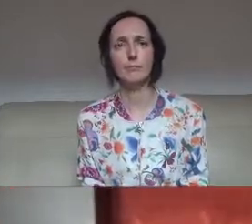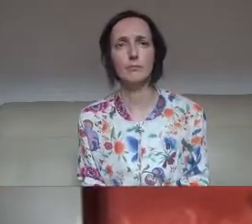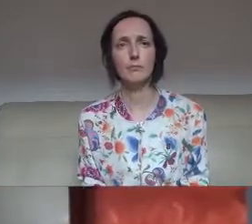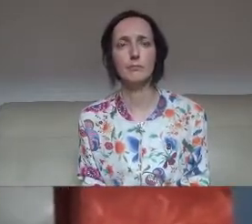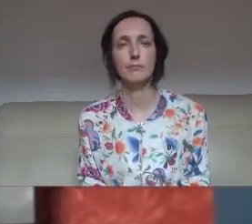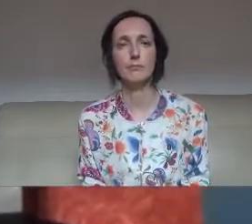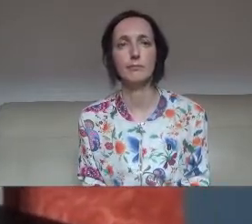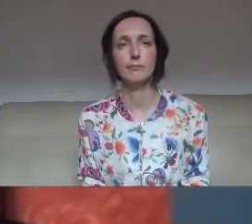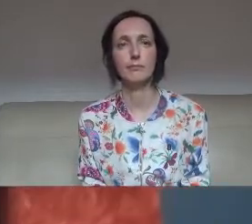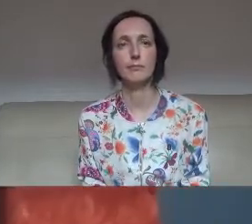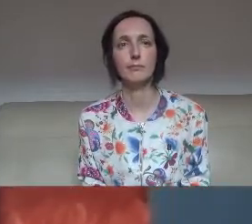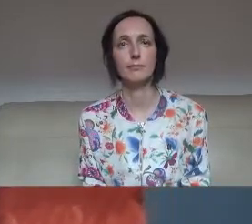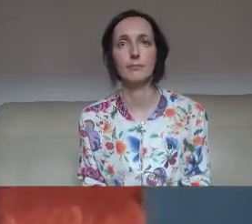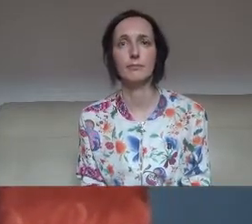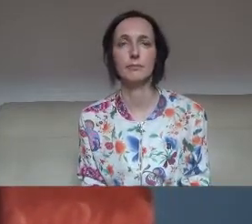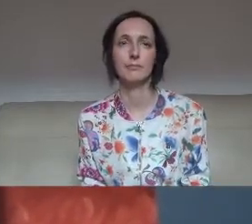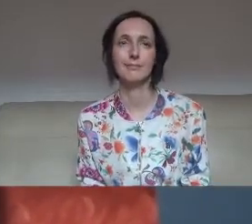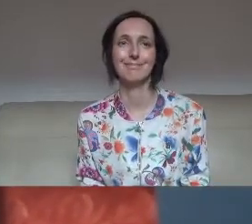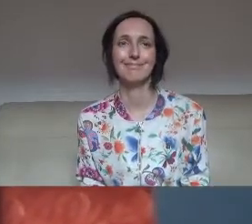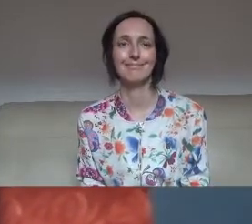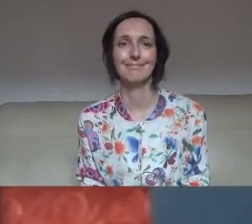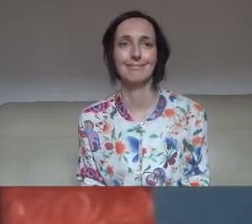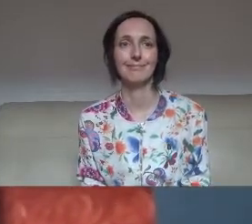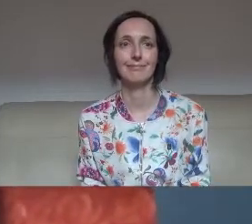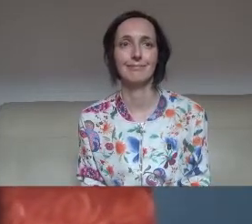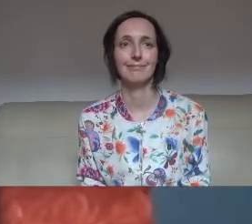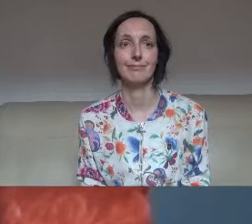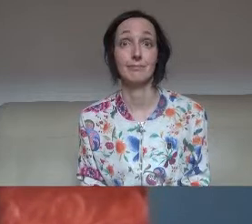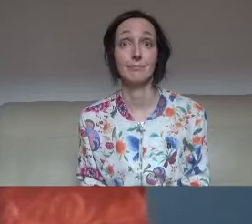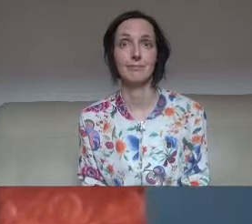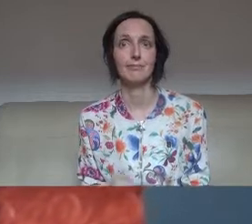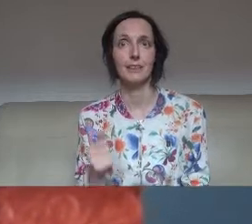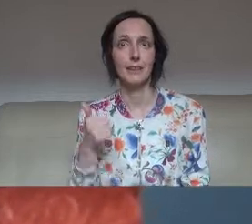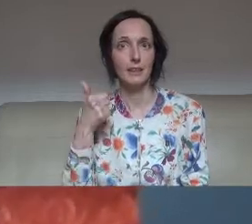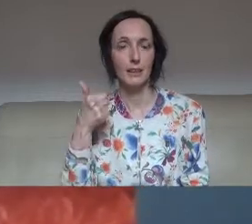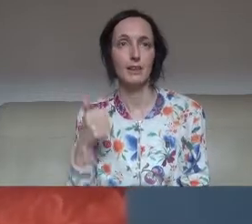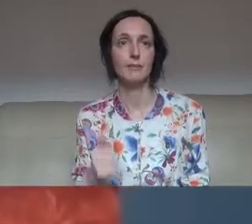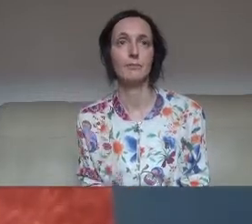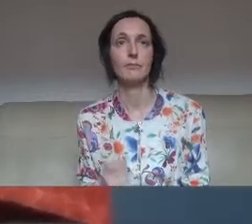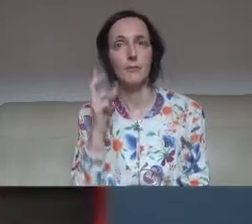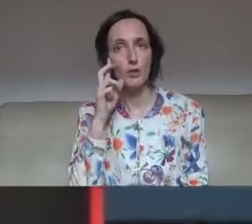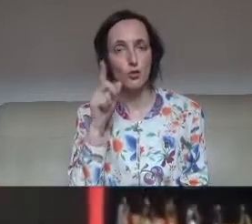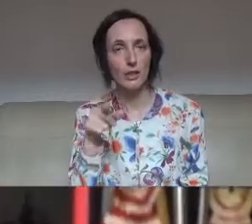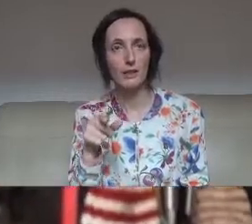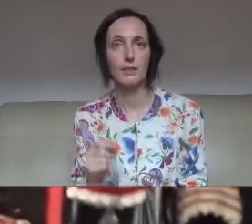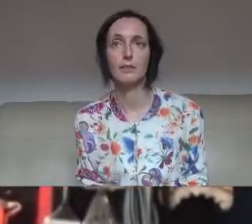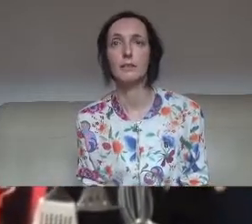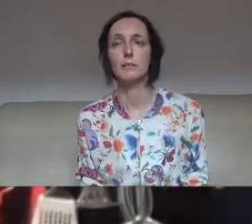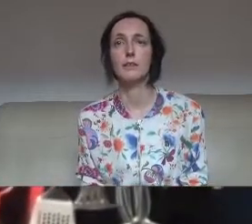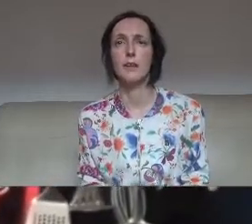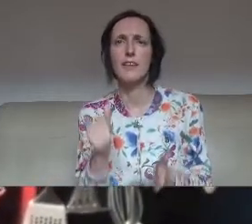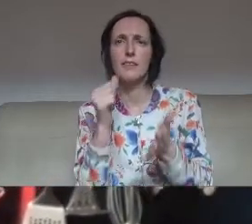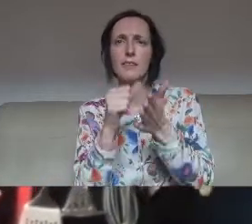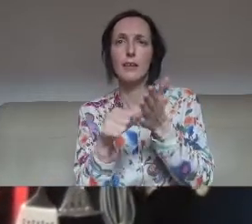are going to check the tigelle after 4 minutes.